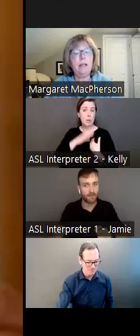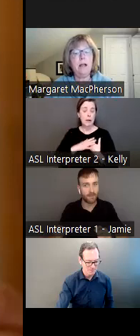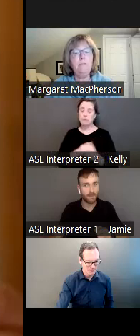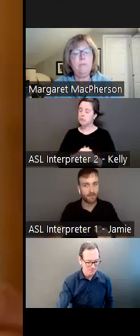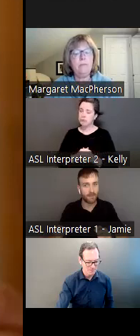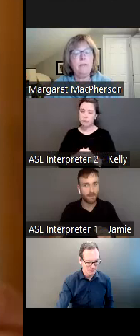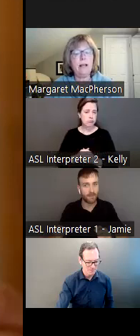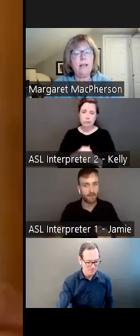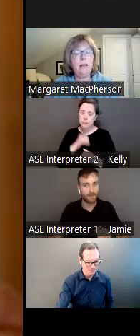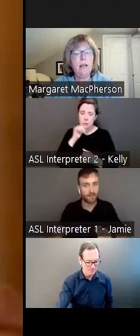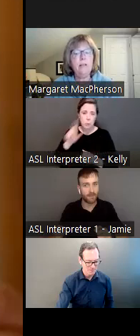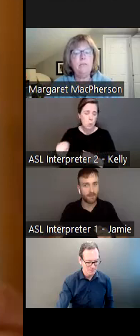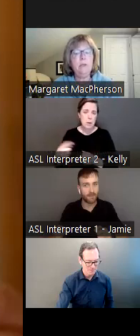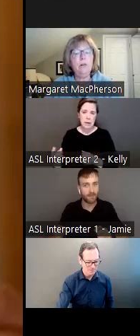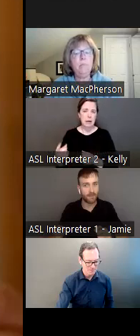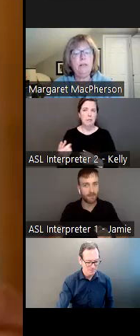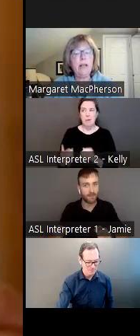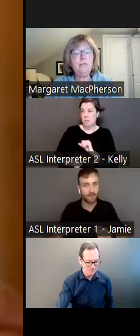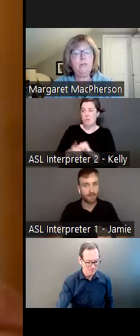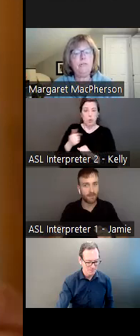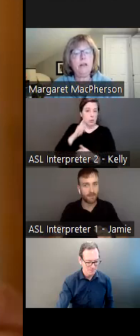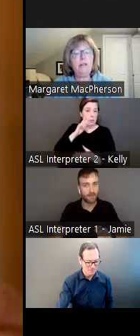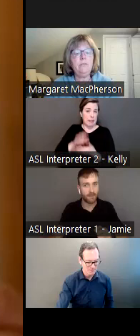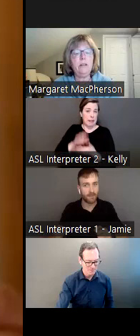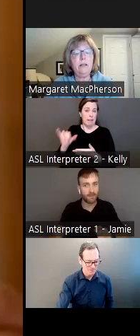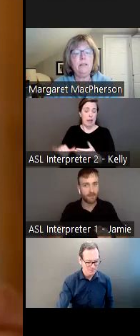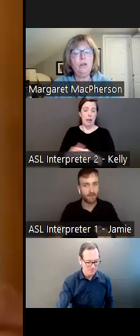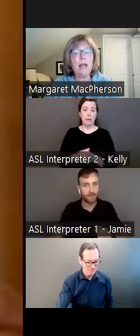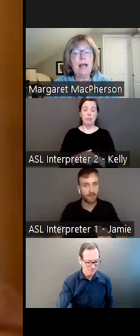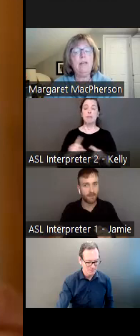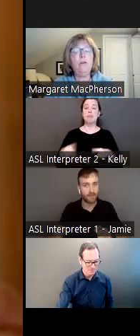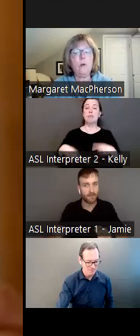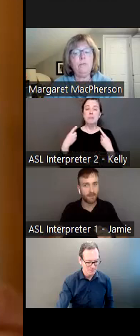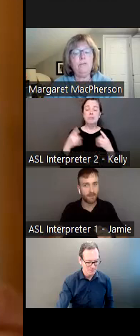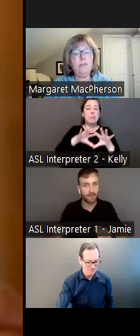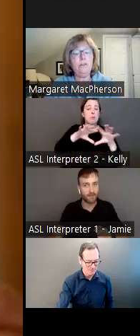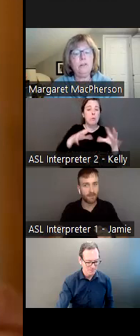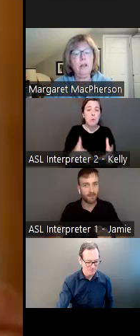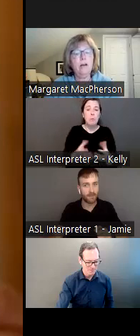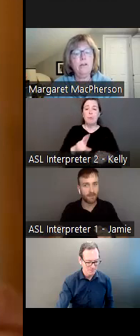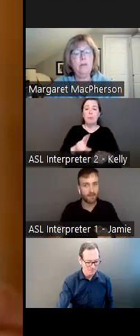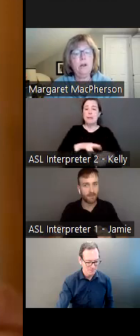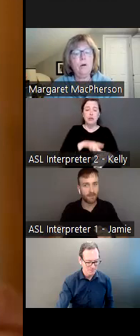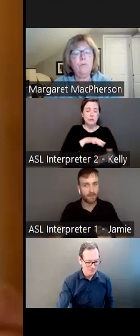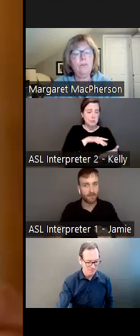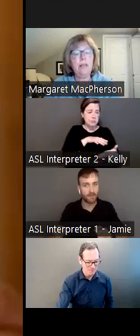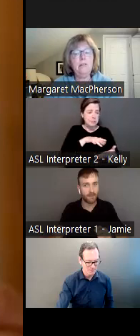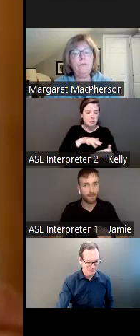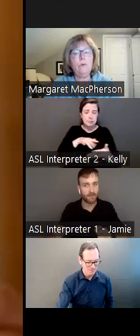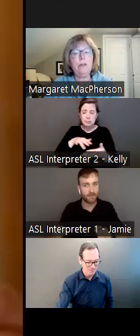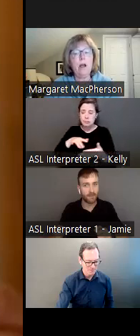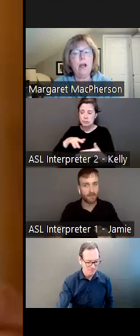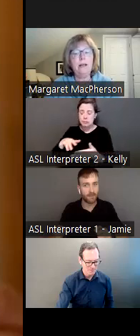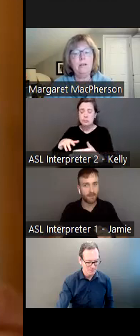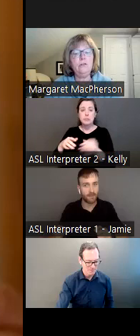nothing. It comes from the fact that there have been global and national studies done that didn't ask questions of anyone over the age